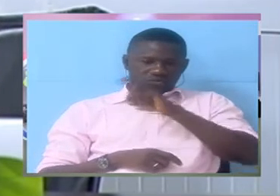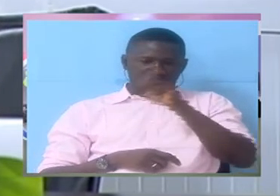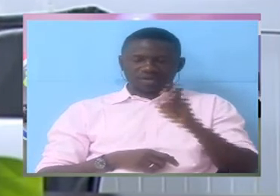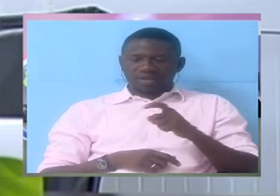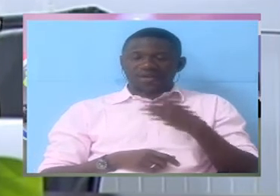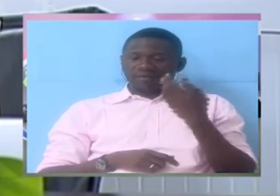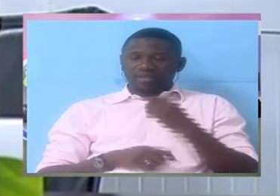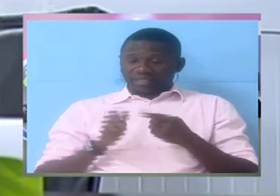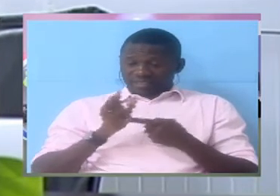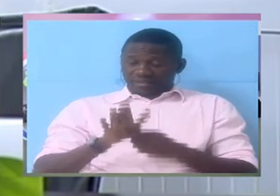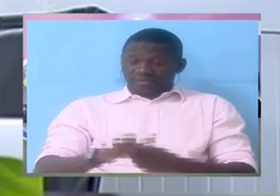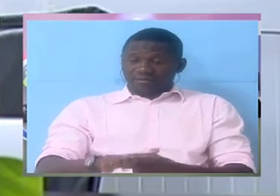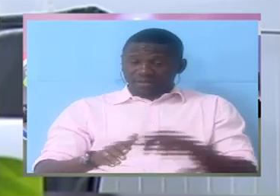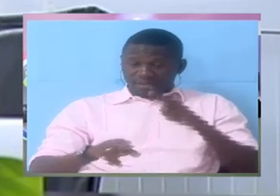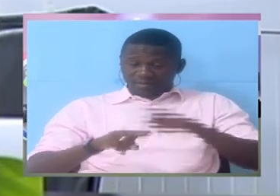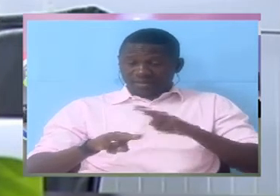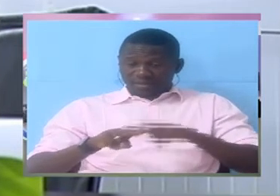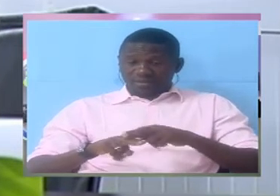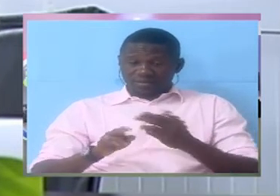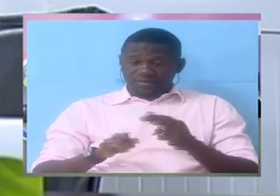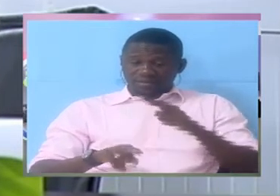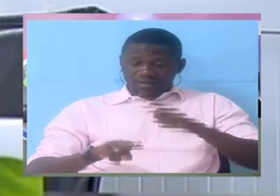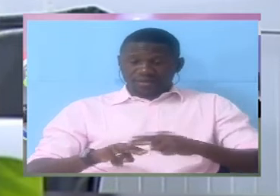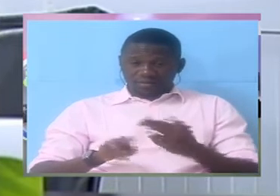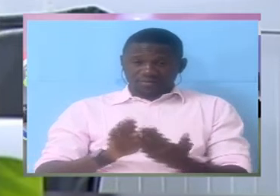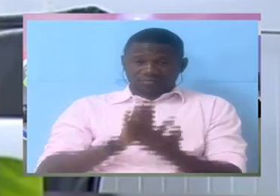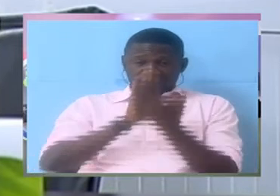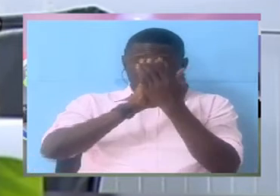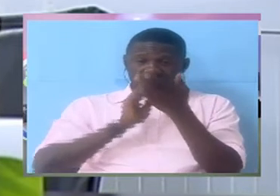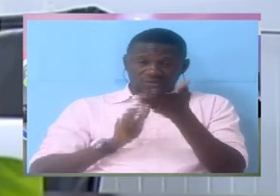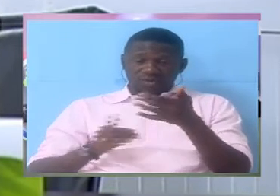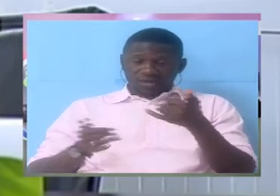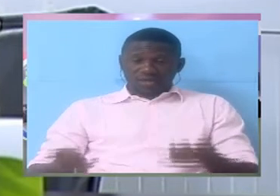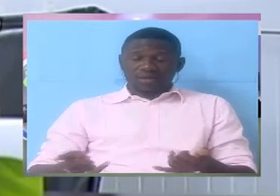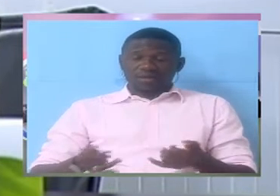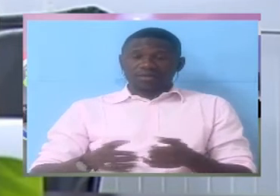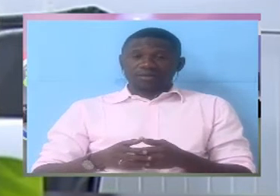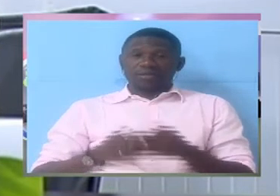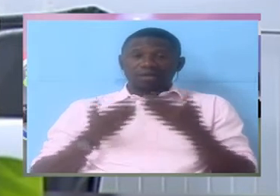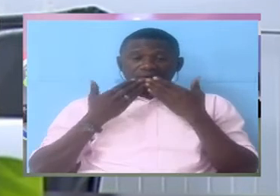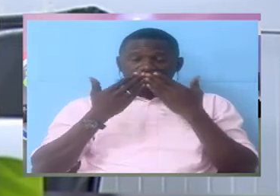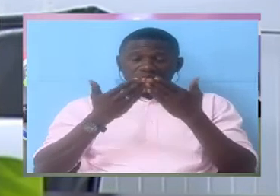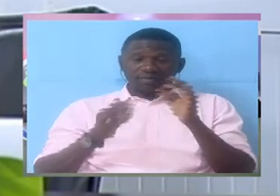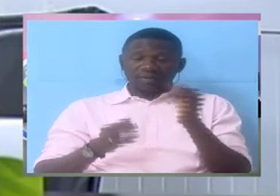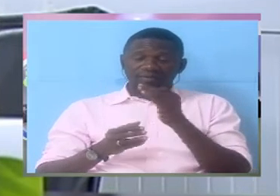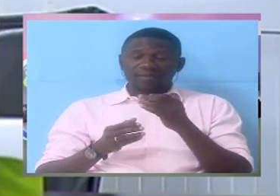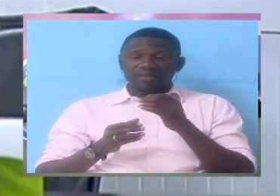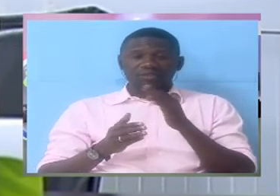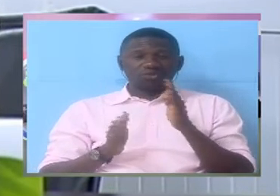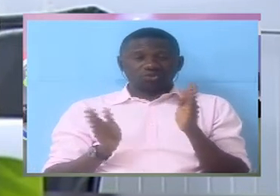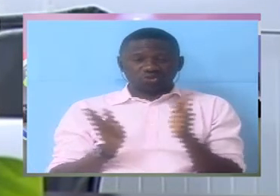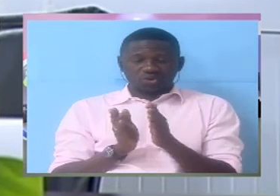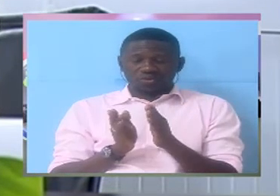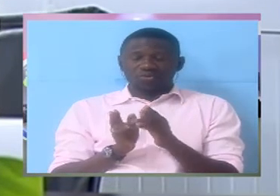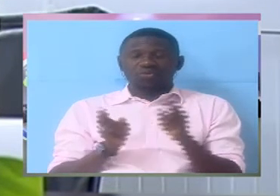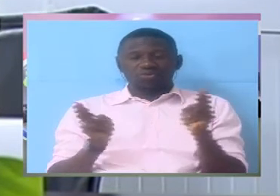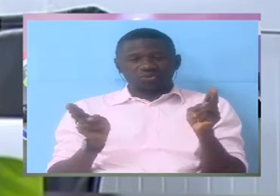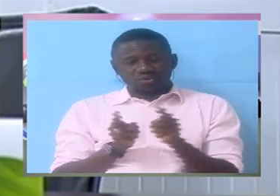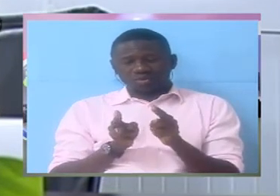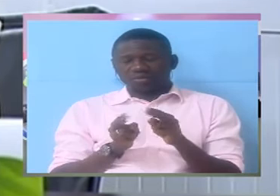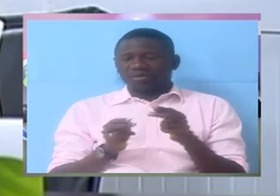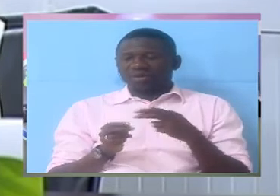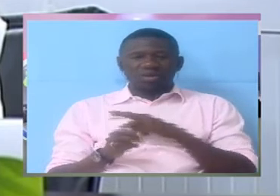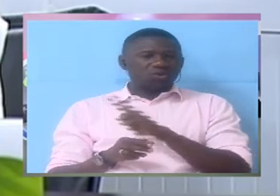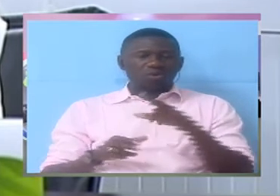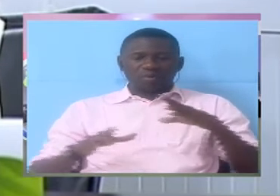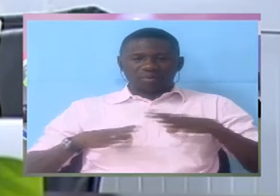sitting before you here, the information was very short. I have not even prepared myself